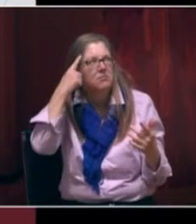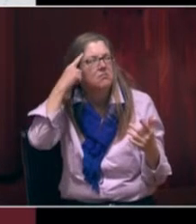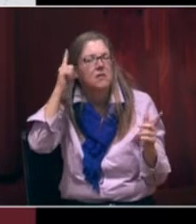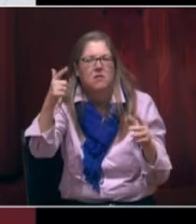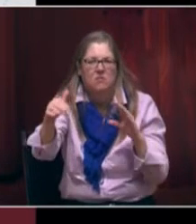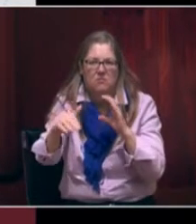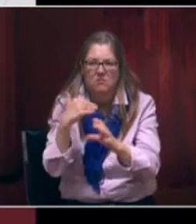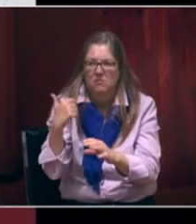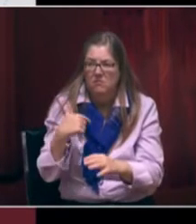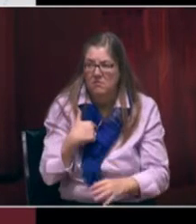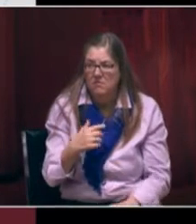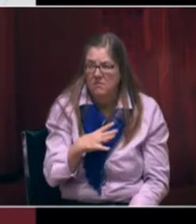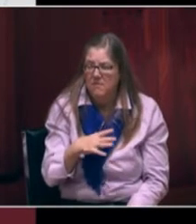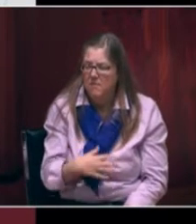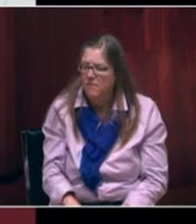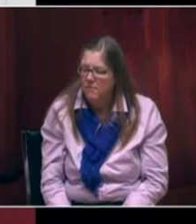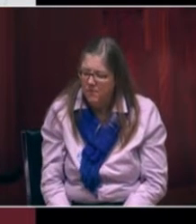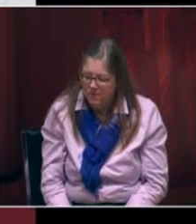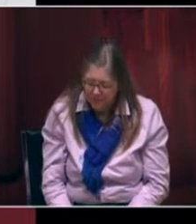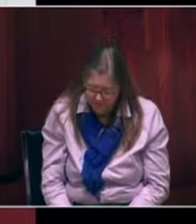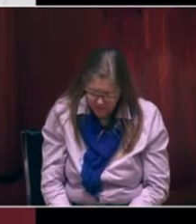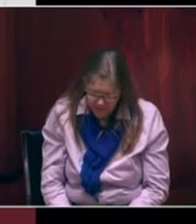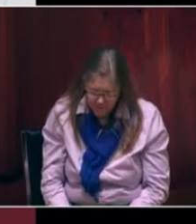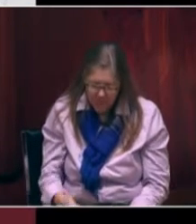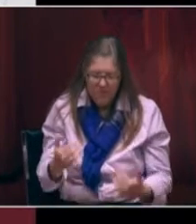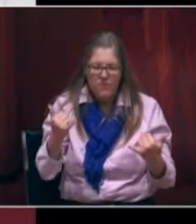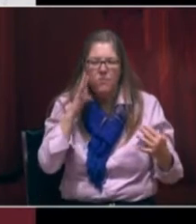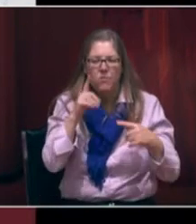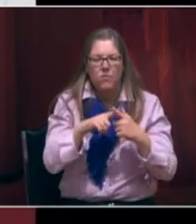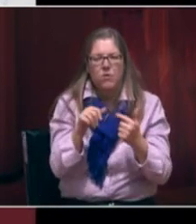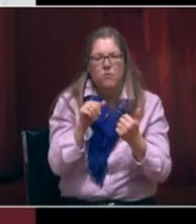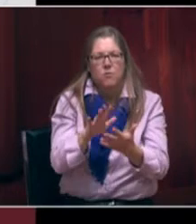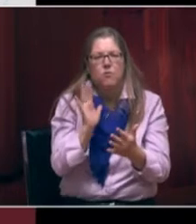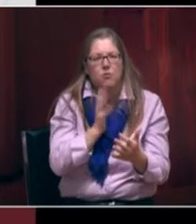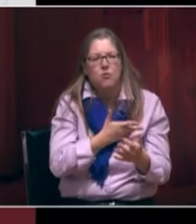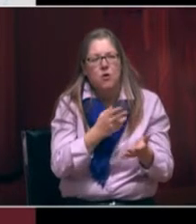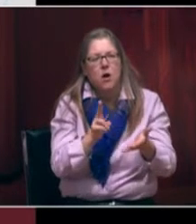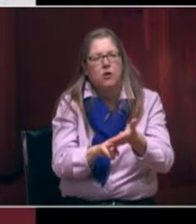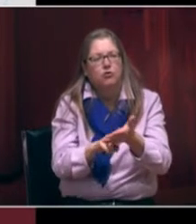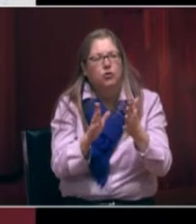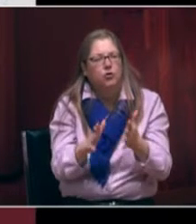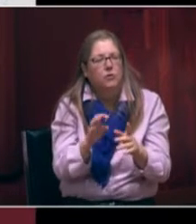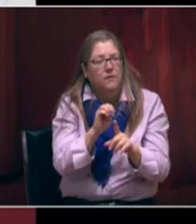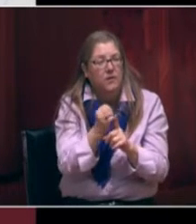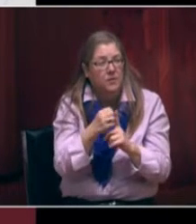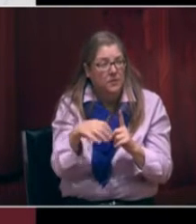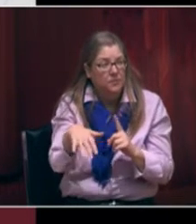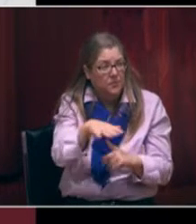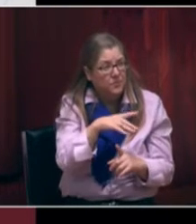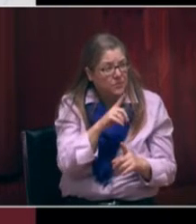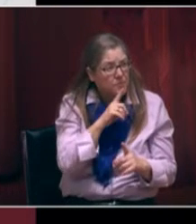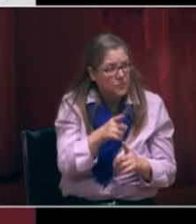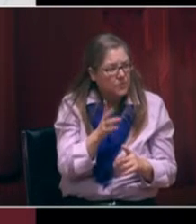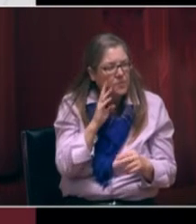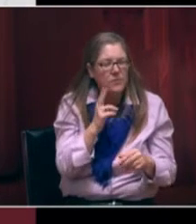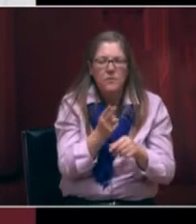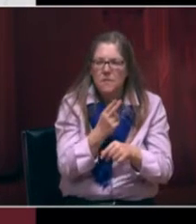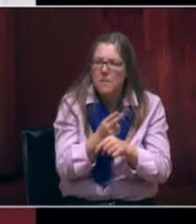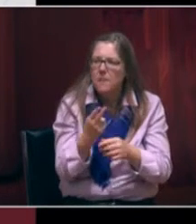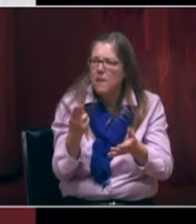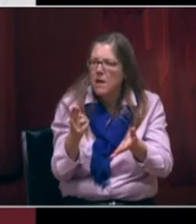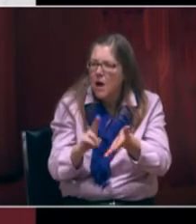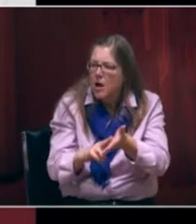contact me directly. We're going to go a little bit into our approach to the contractor environment, which is really no mystery. We're going to use agreements. Contracts and agreements